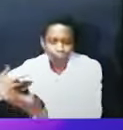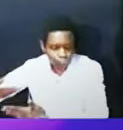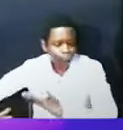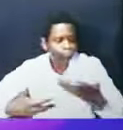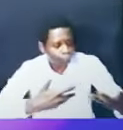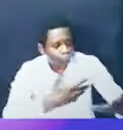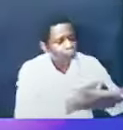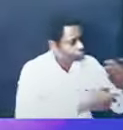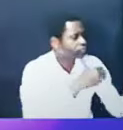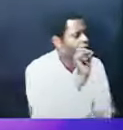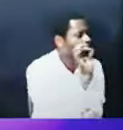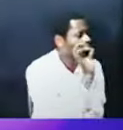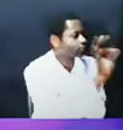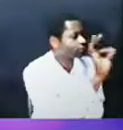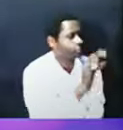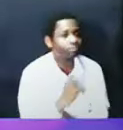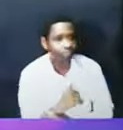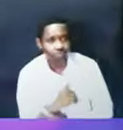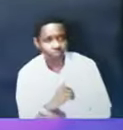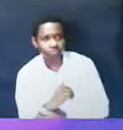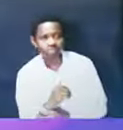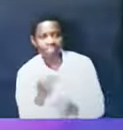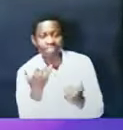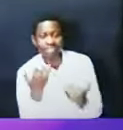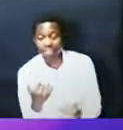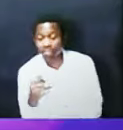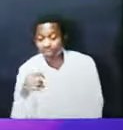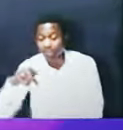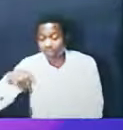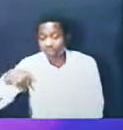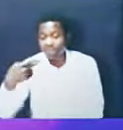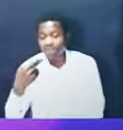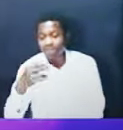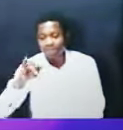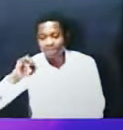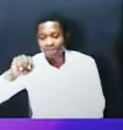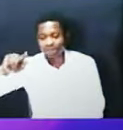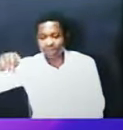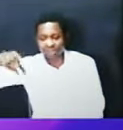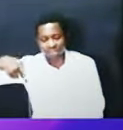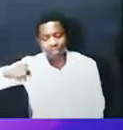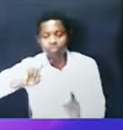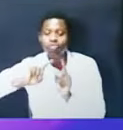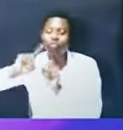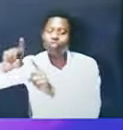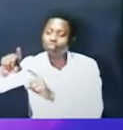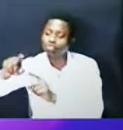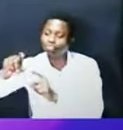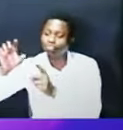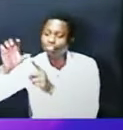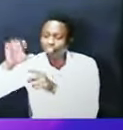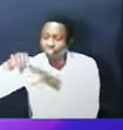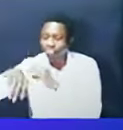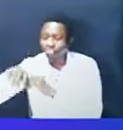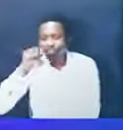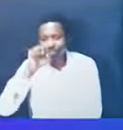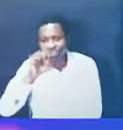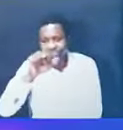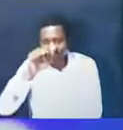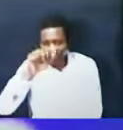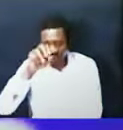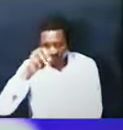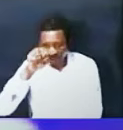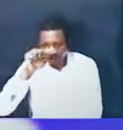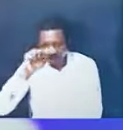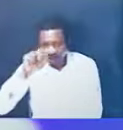be biara wo be ko bia." Now Philip went down to a city in Samaria and proclaimed the Messiah there. Na